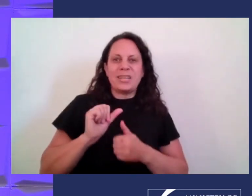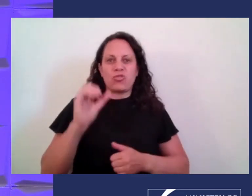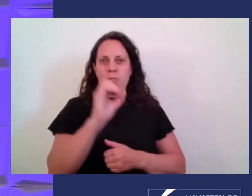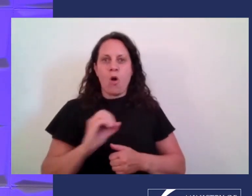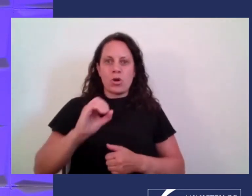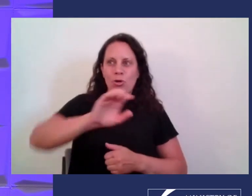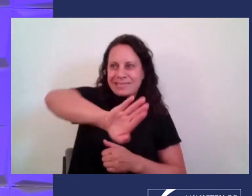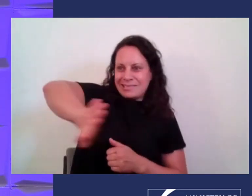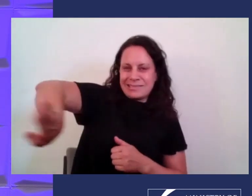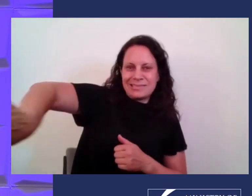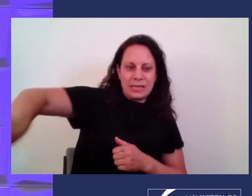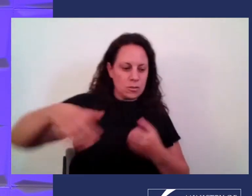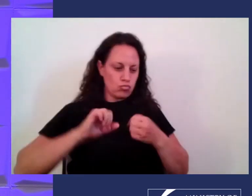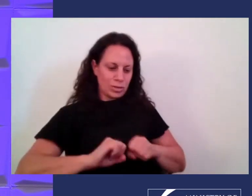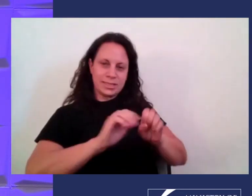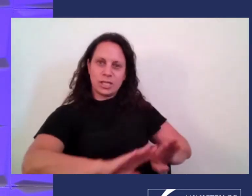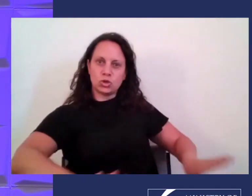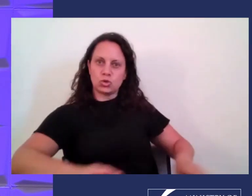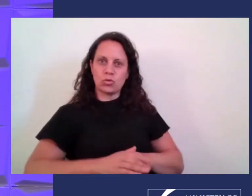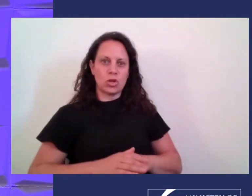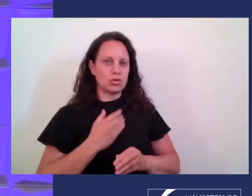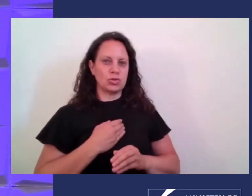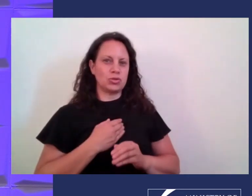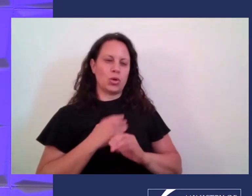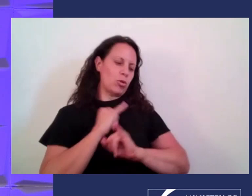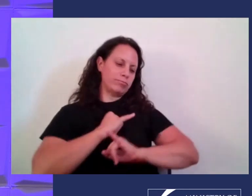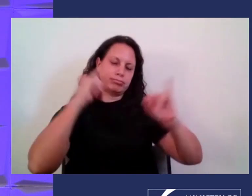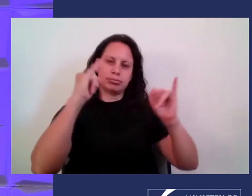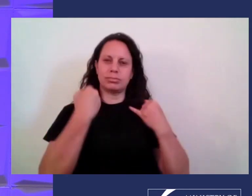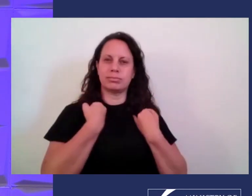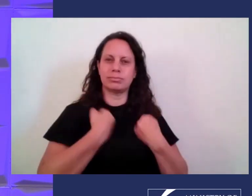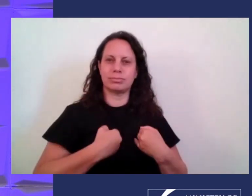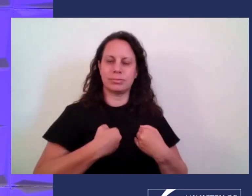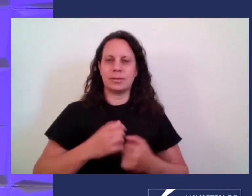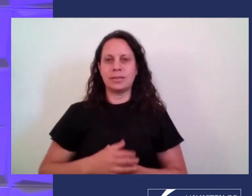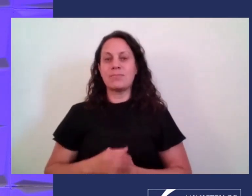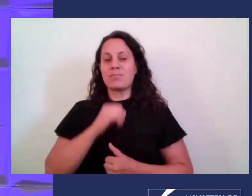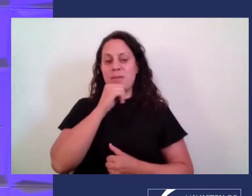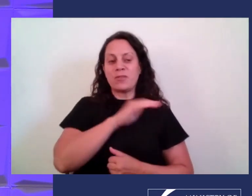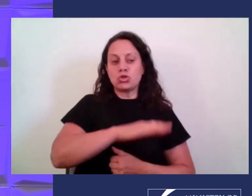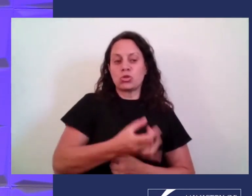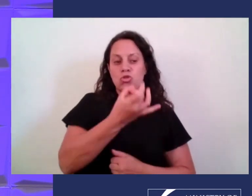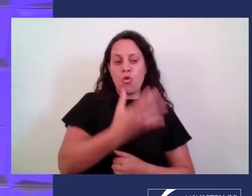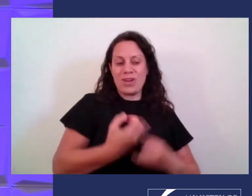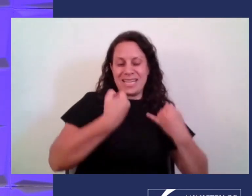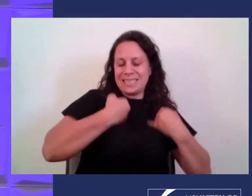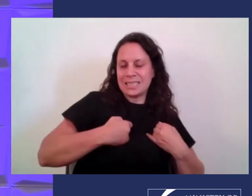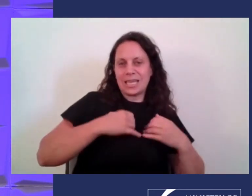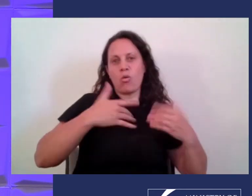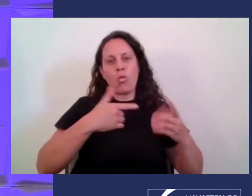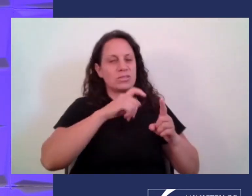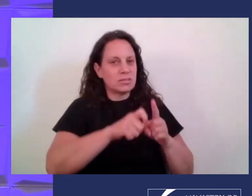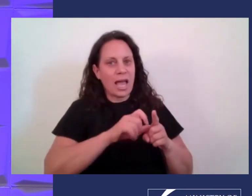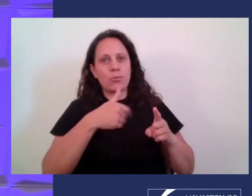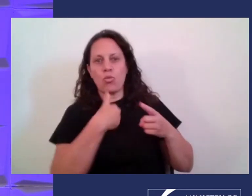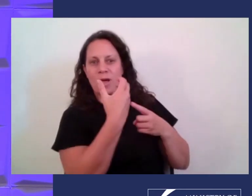seriously unwell. Children who have disabilities, when they do catch COVID-19, have a much higher risk of needing to be admitted